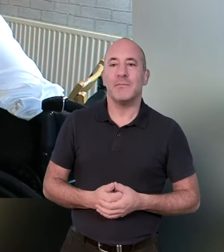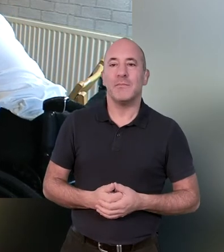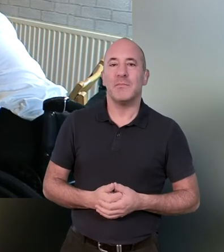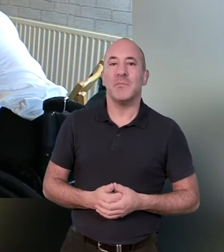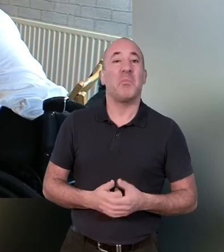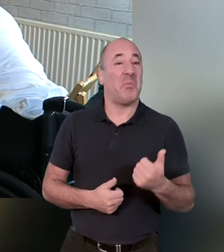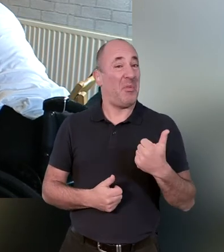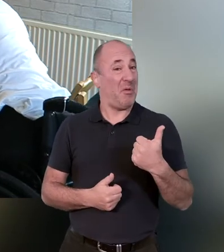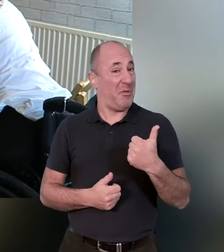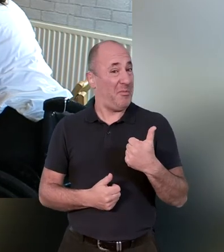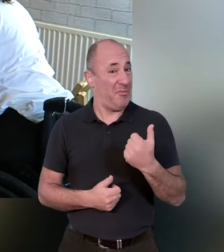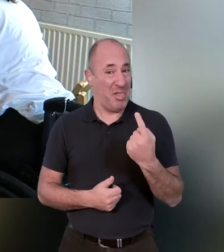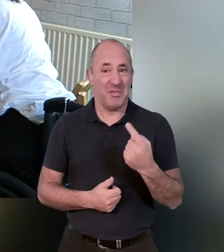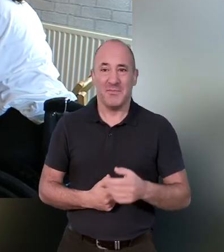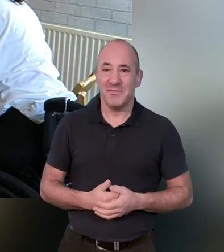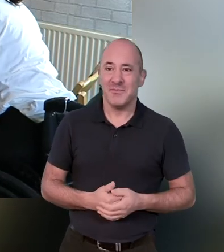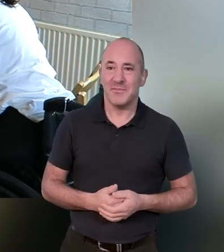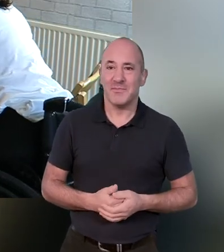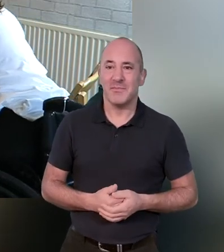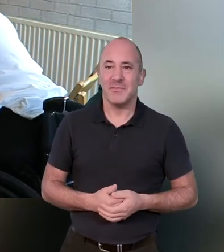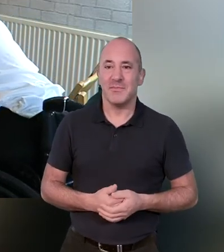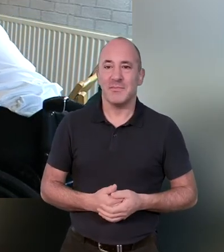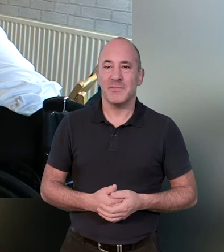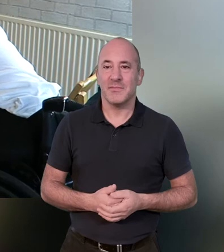she can knock them both off. Yep, got one off.